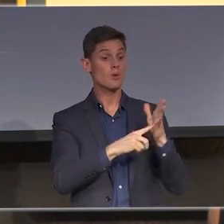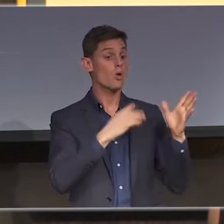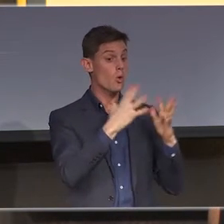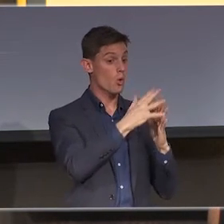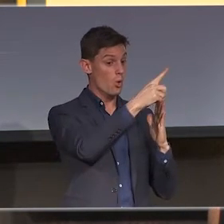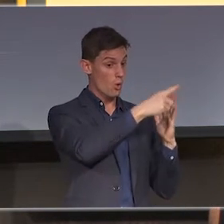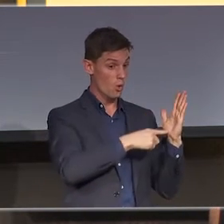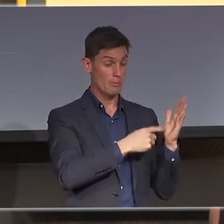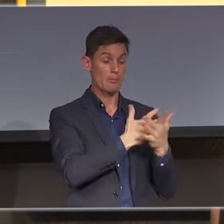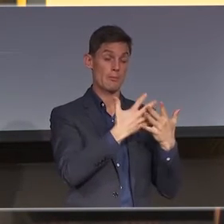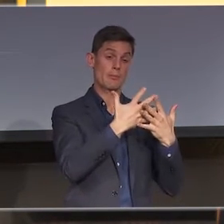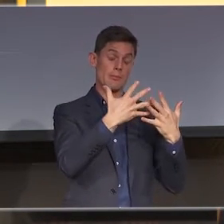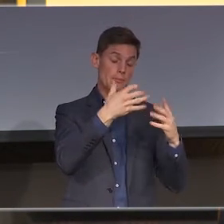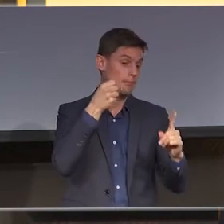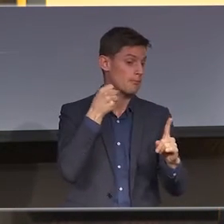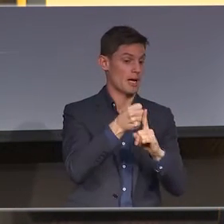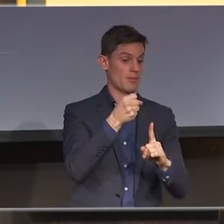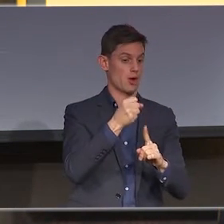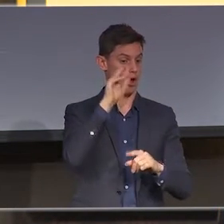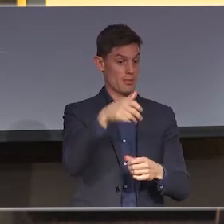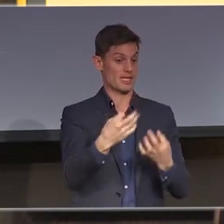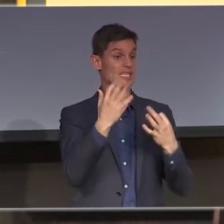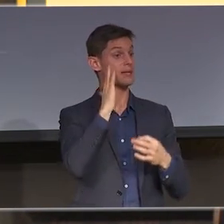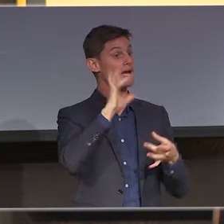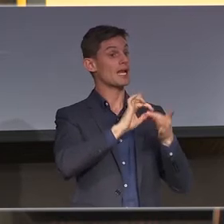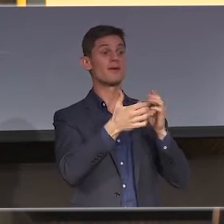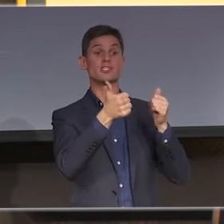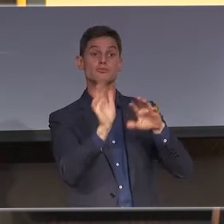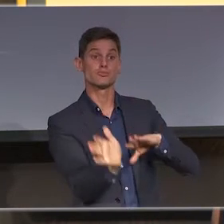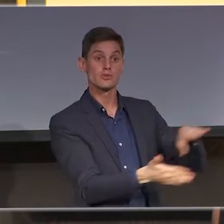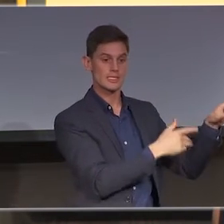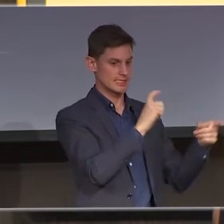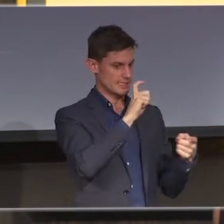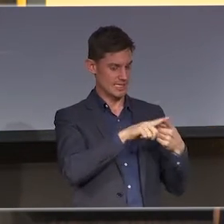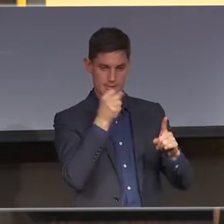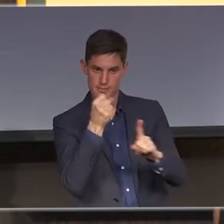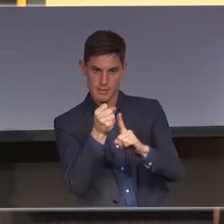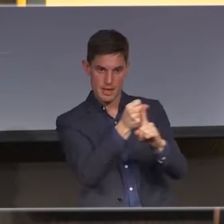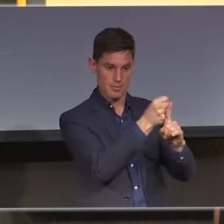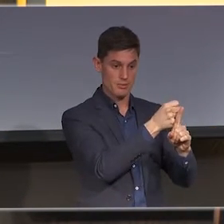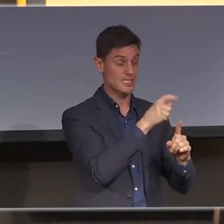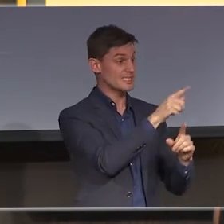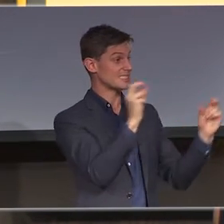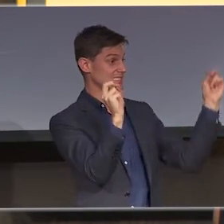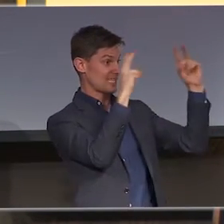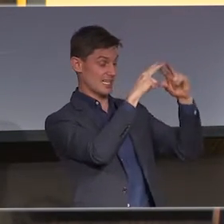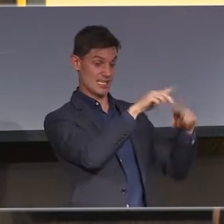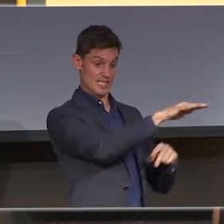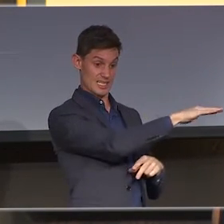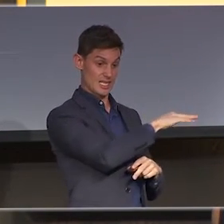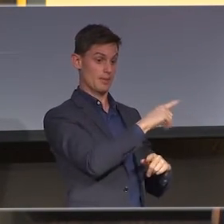effect on the homeless population even after the Games wrapped up. Quote, Sydney Harbour Bridge area has been